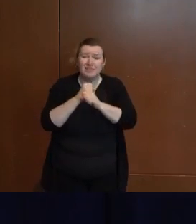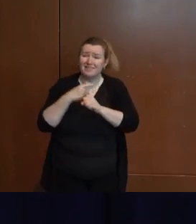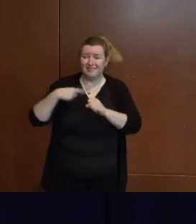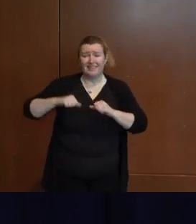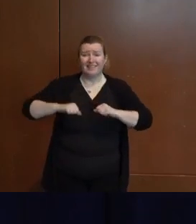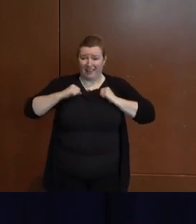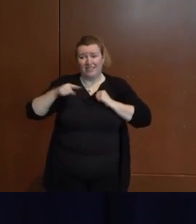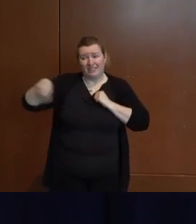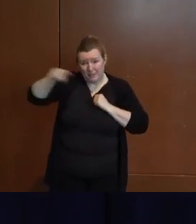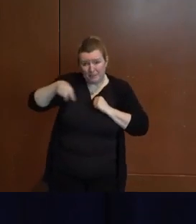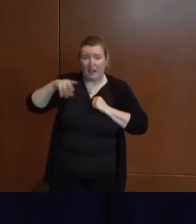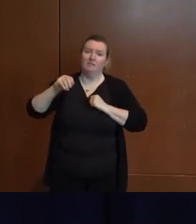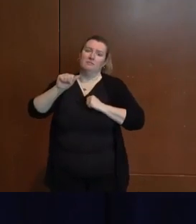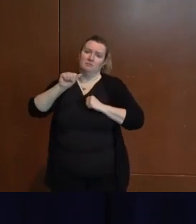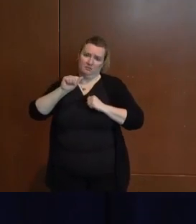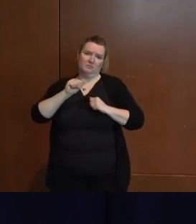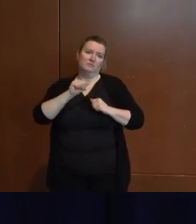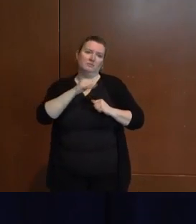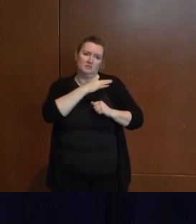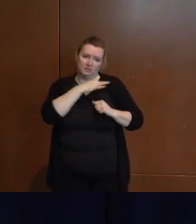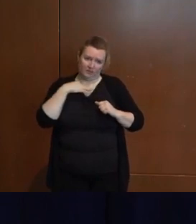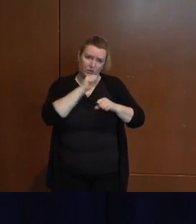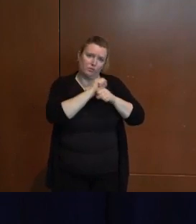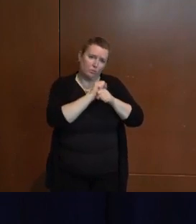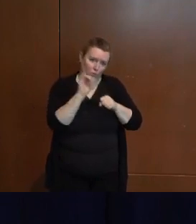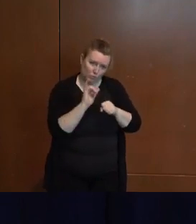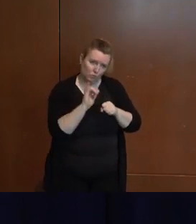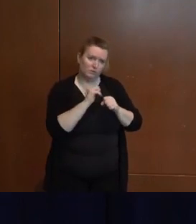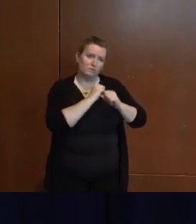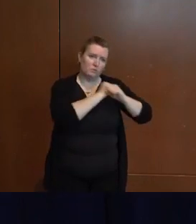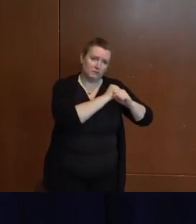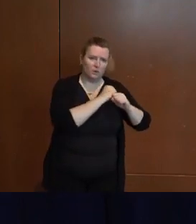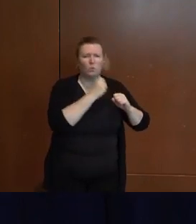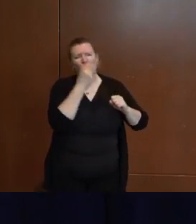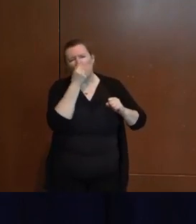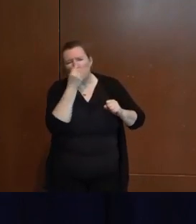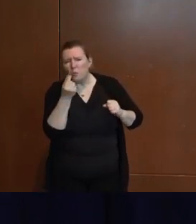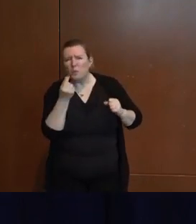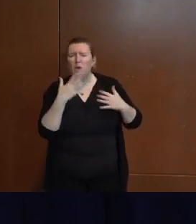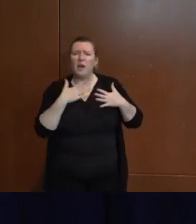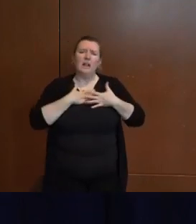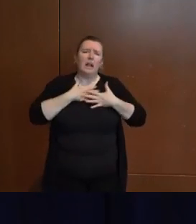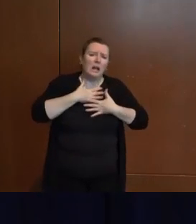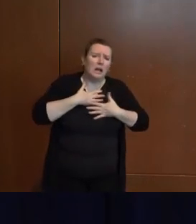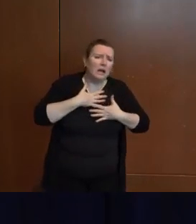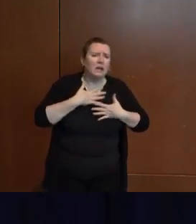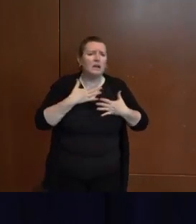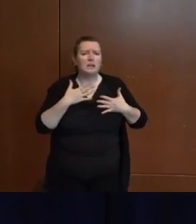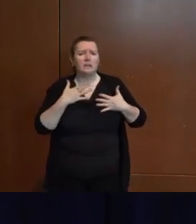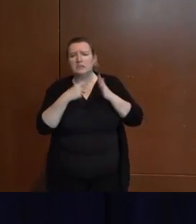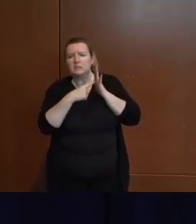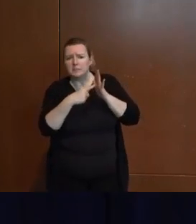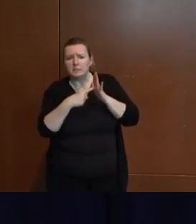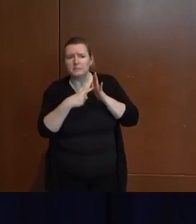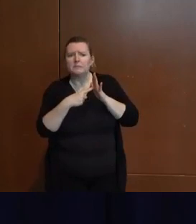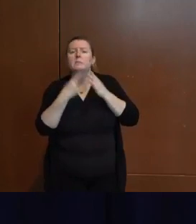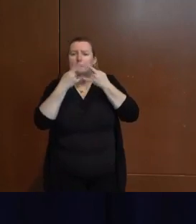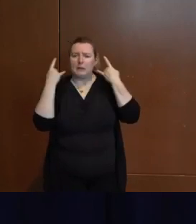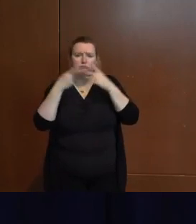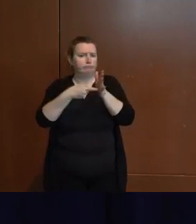a cold or some respiratory symptoms. As far as recovery statistics, that's something, again, we discuss